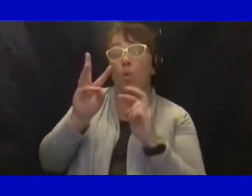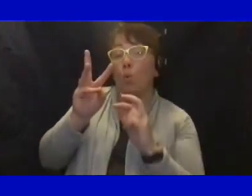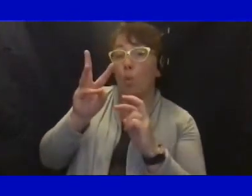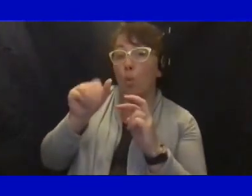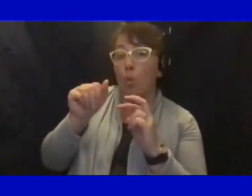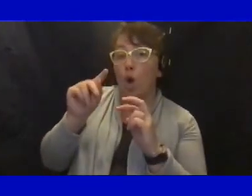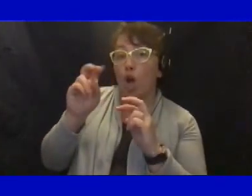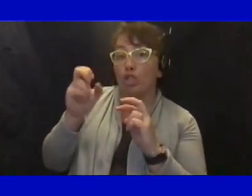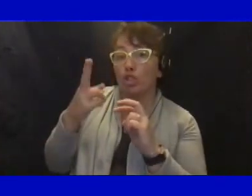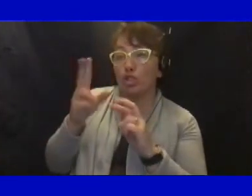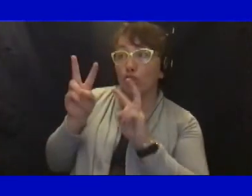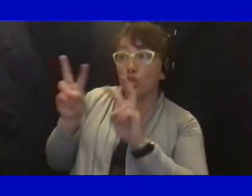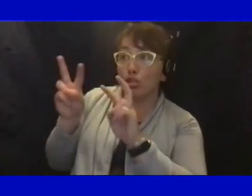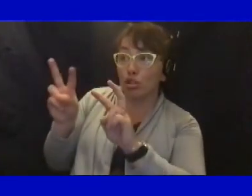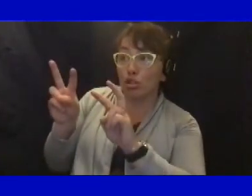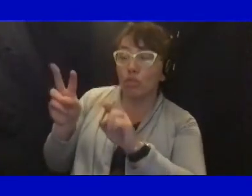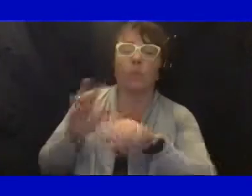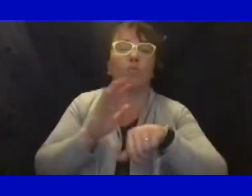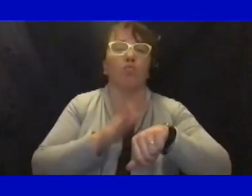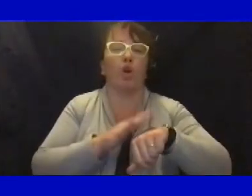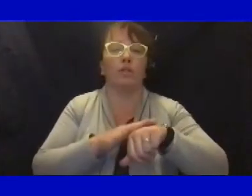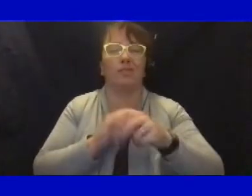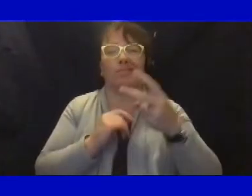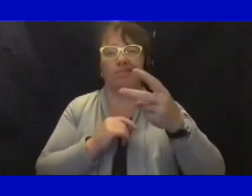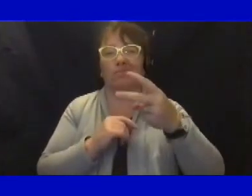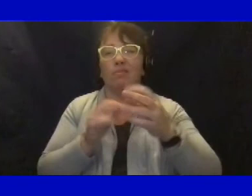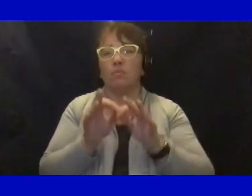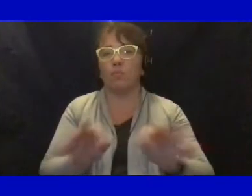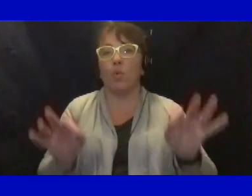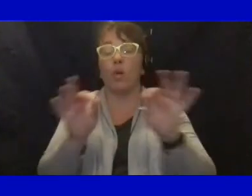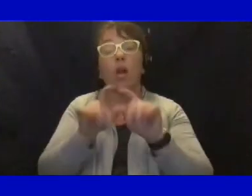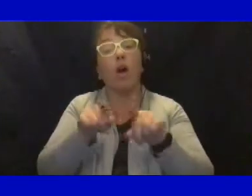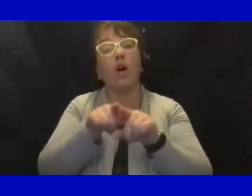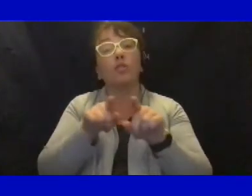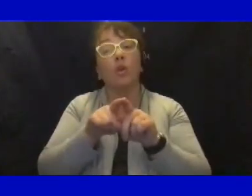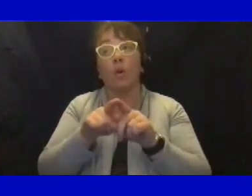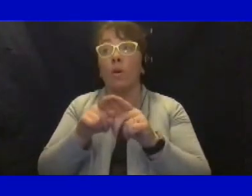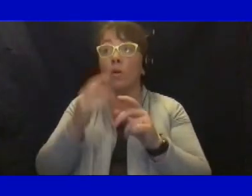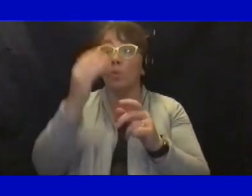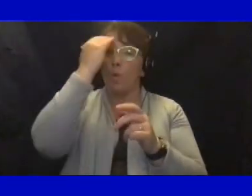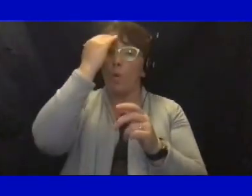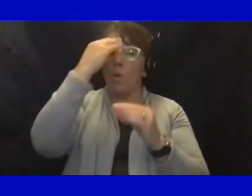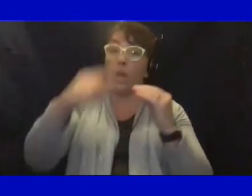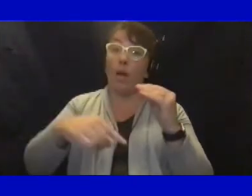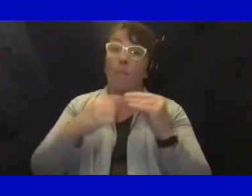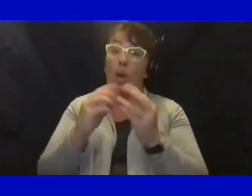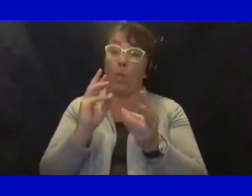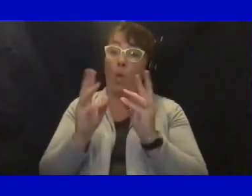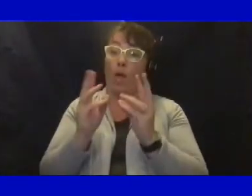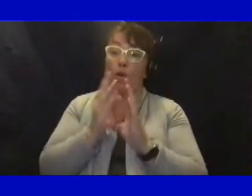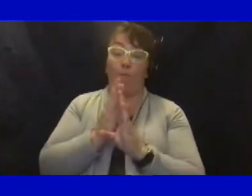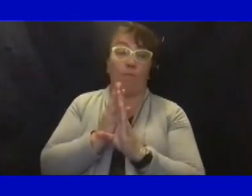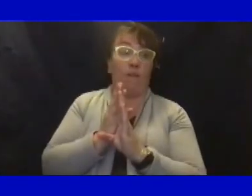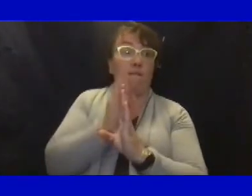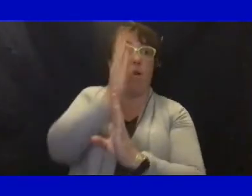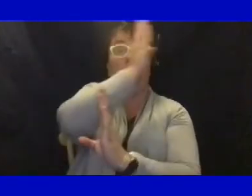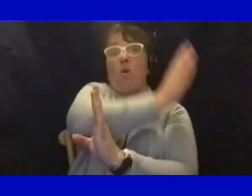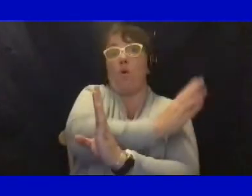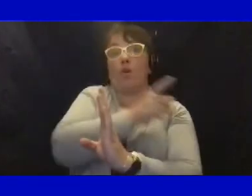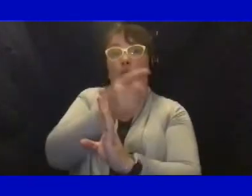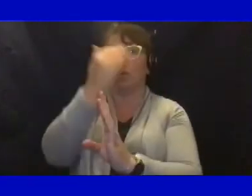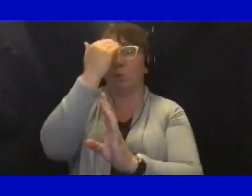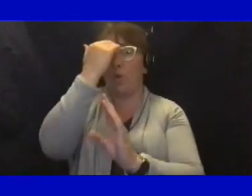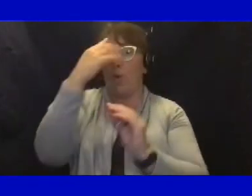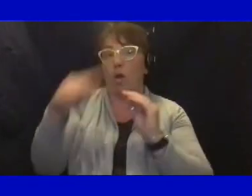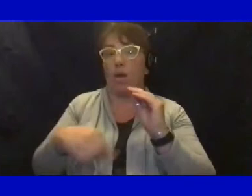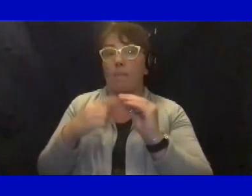then the other thing is understanding the weather and paying attention to the weather way before you learn about an evacuation